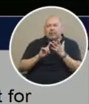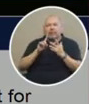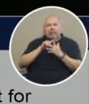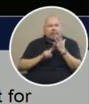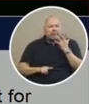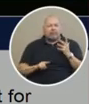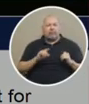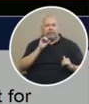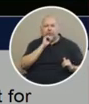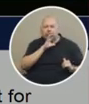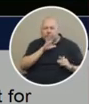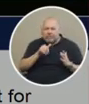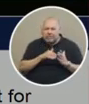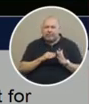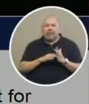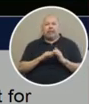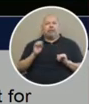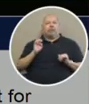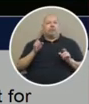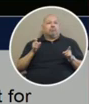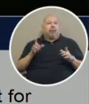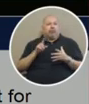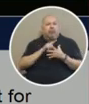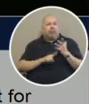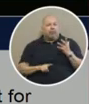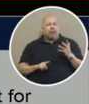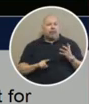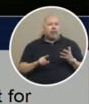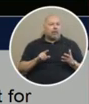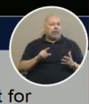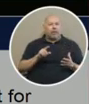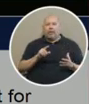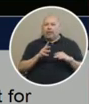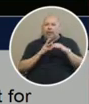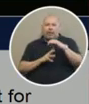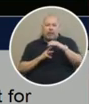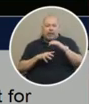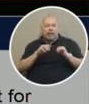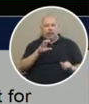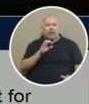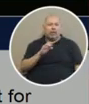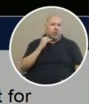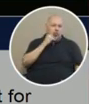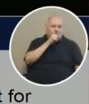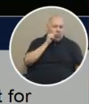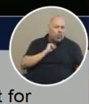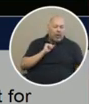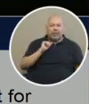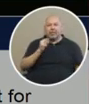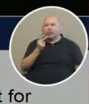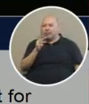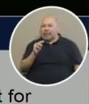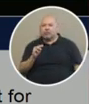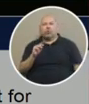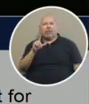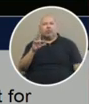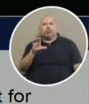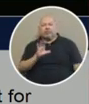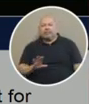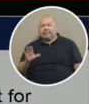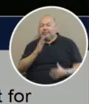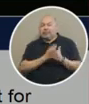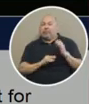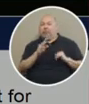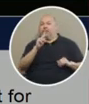care facilities, emergency managers, Customs and Border Patrol, ports of entry, Juarez, and Dona Ana, New Mexico. Some of the